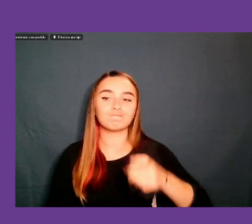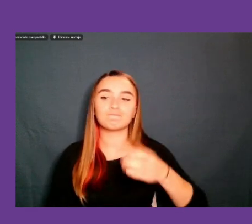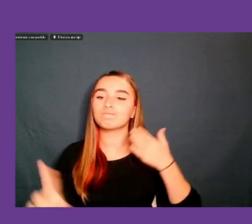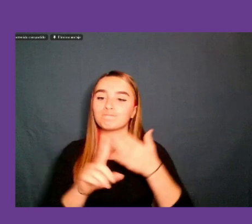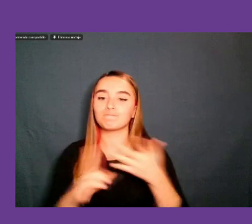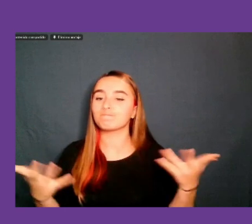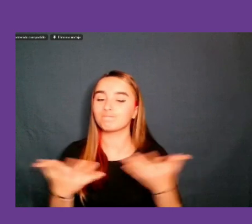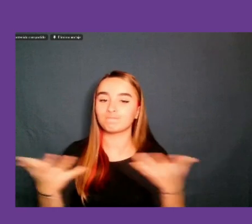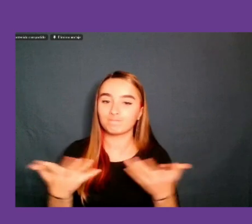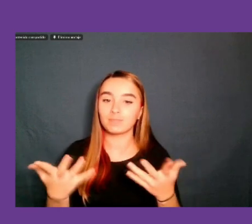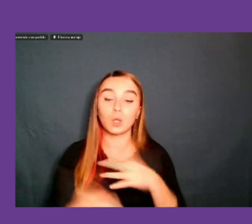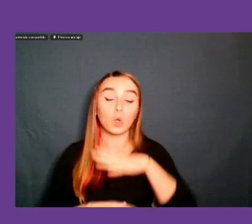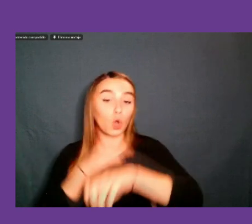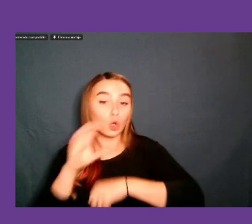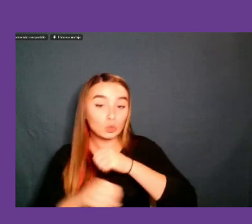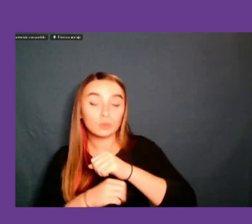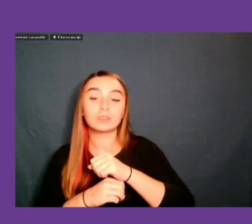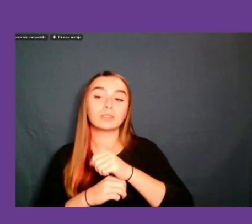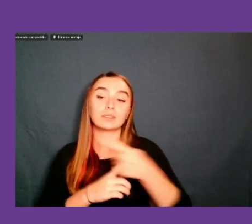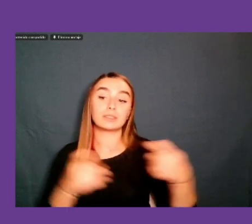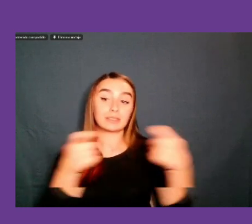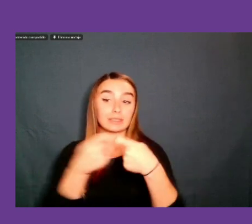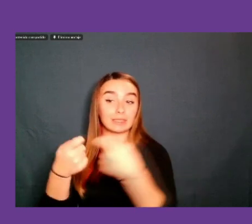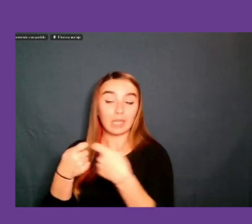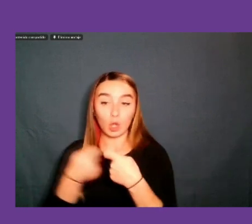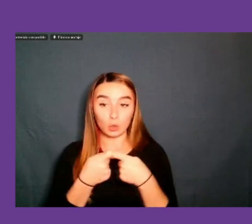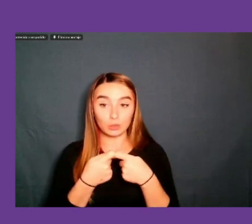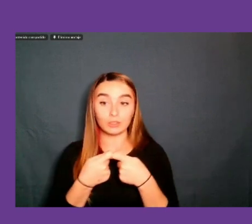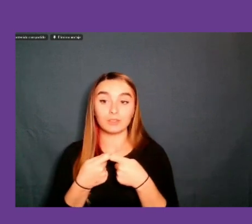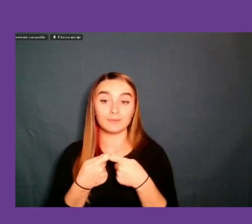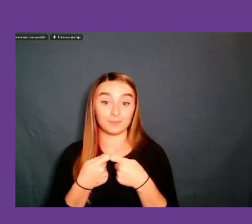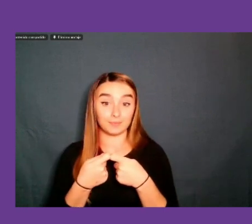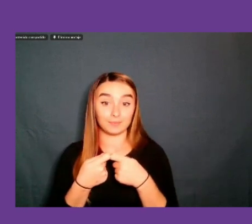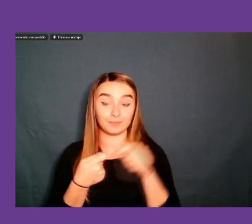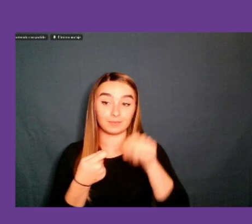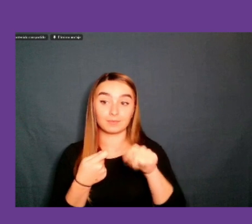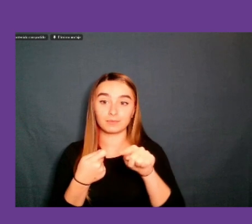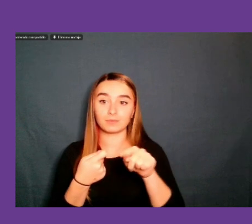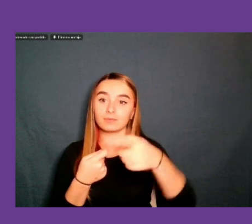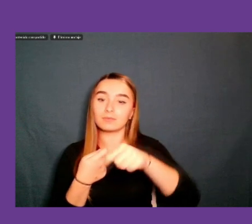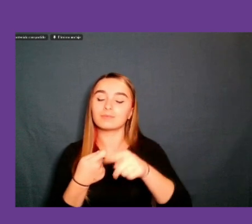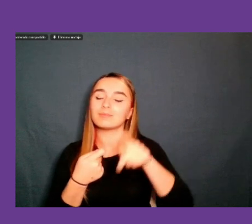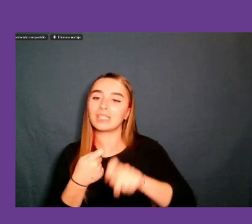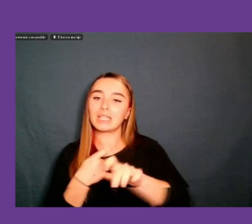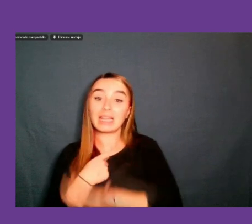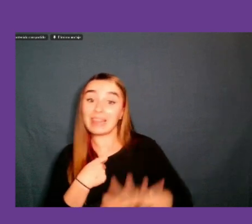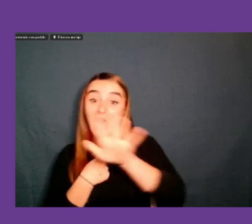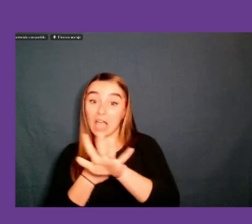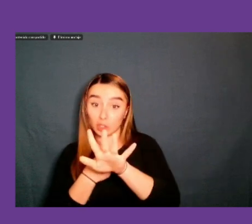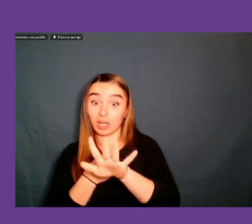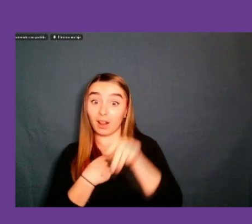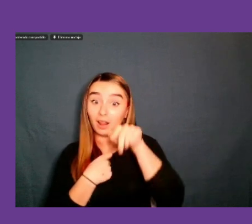consumers and stakeholders, civil society stakeholders organization to participate at the national level in the